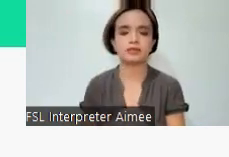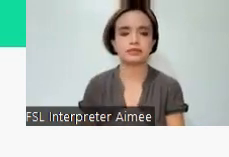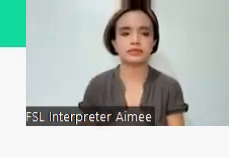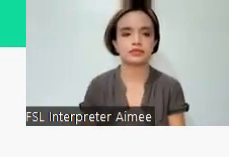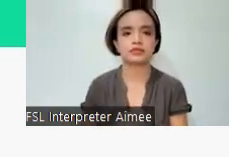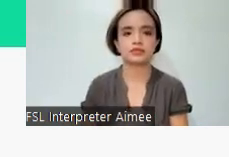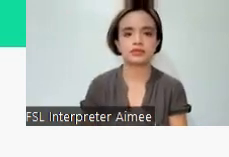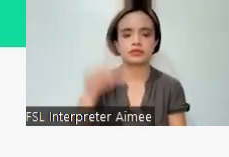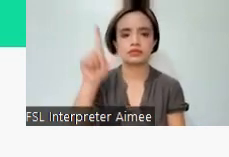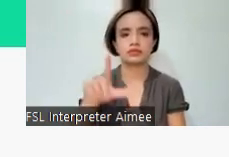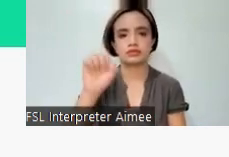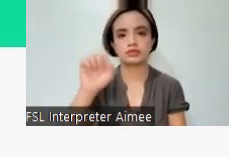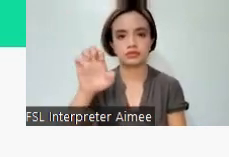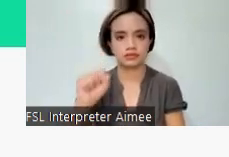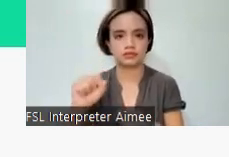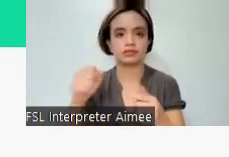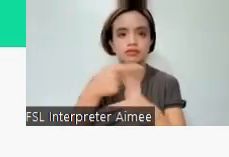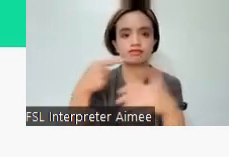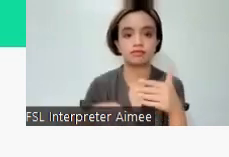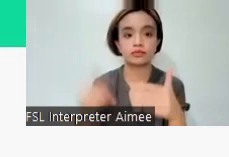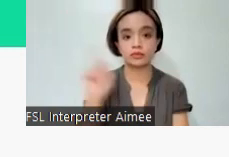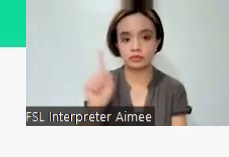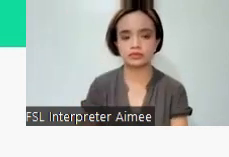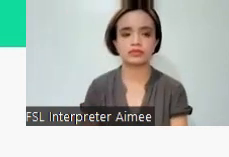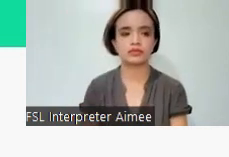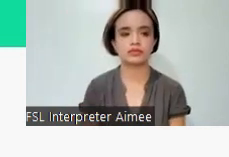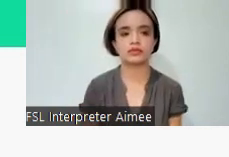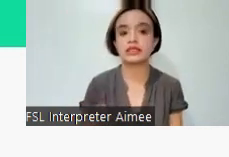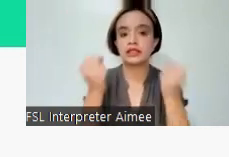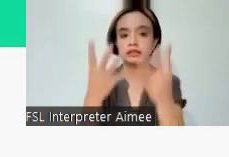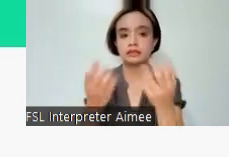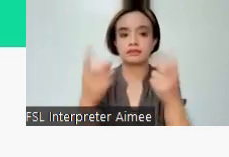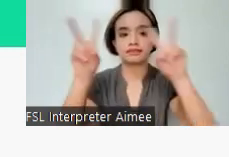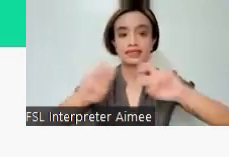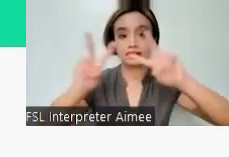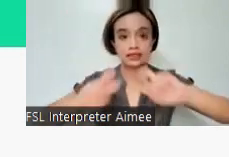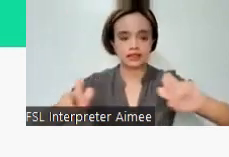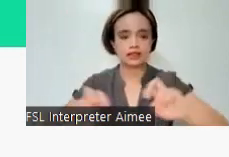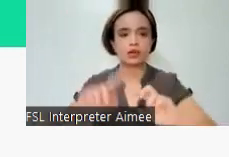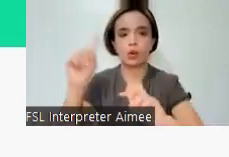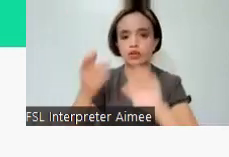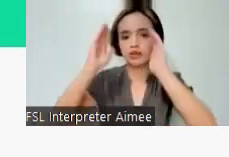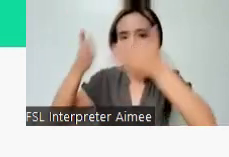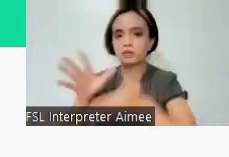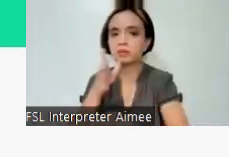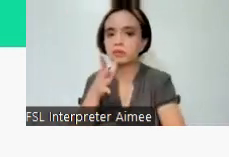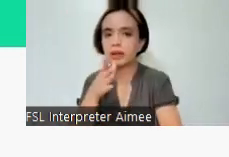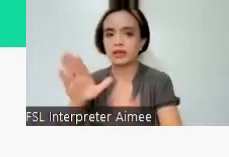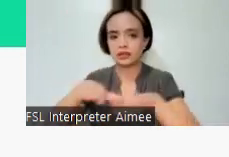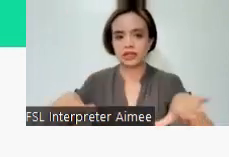SES contexts has found that many of the studies focused on